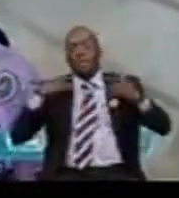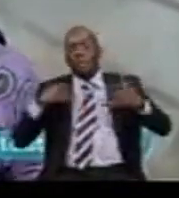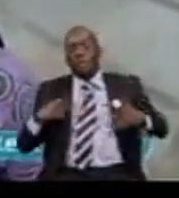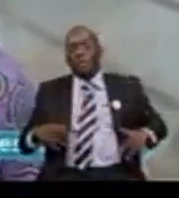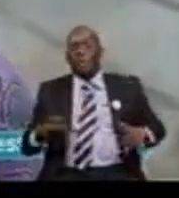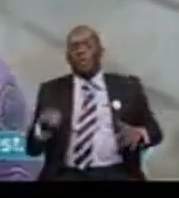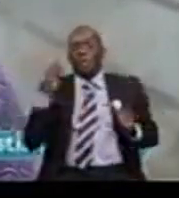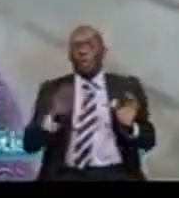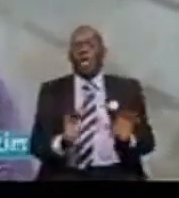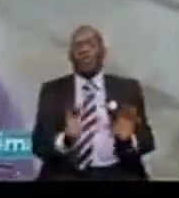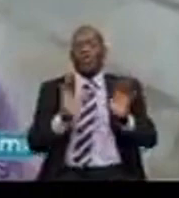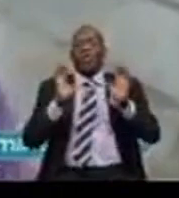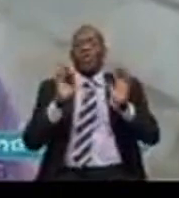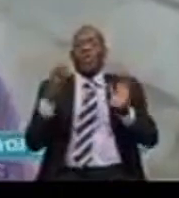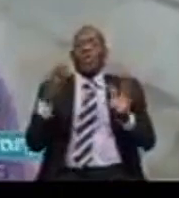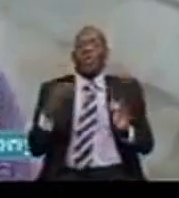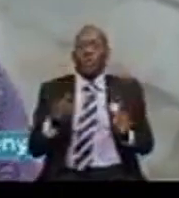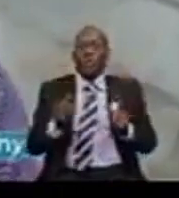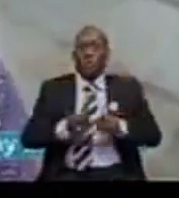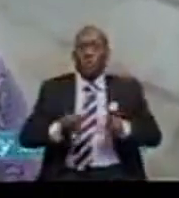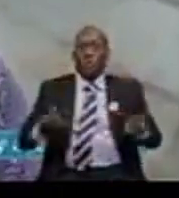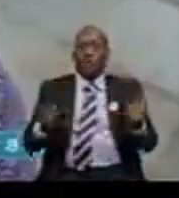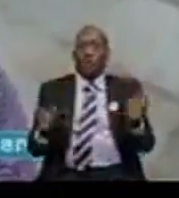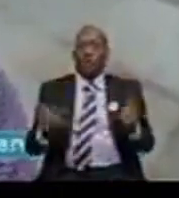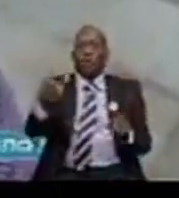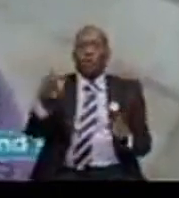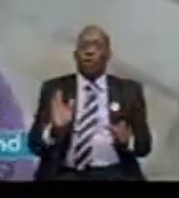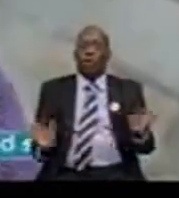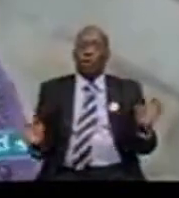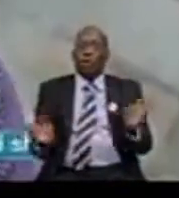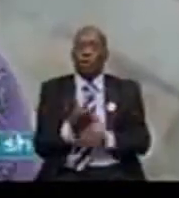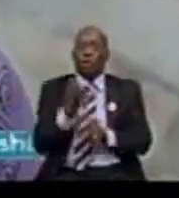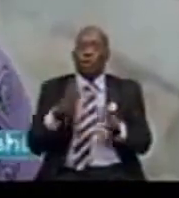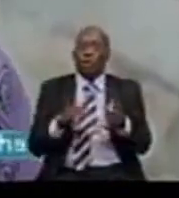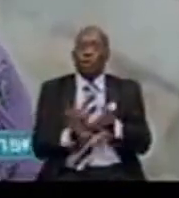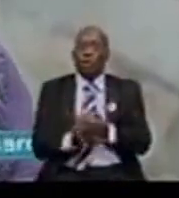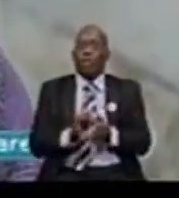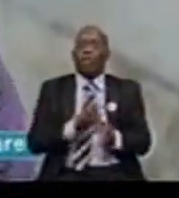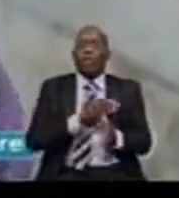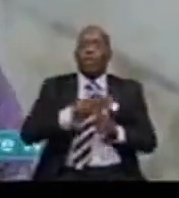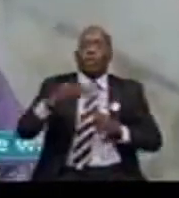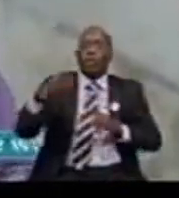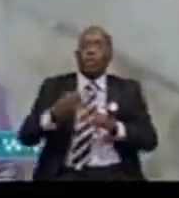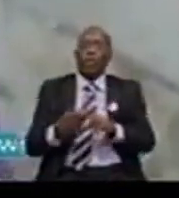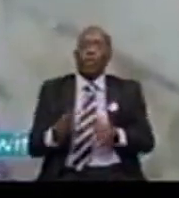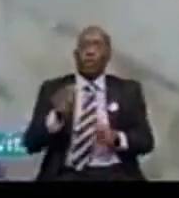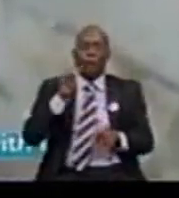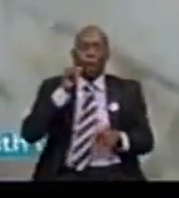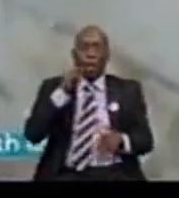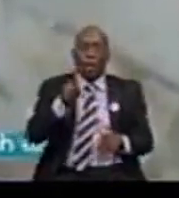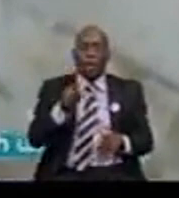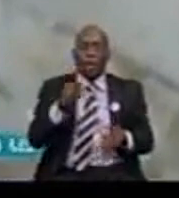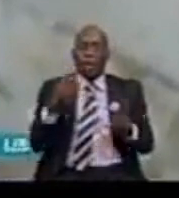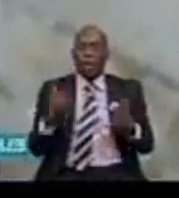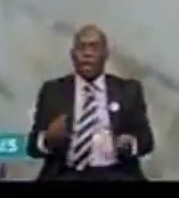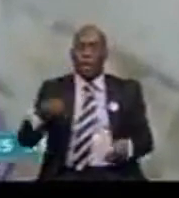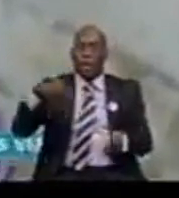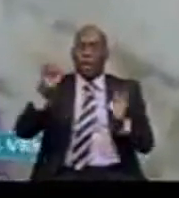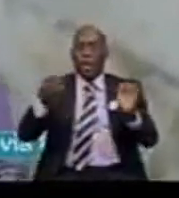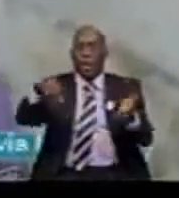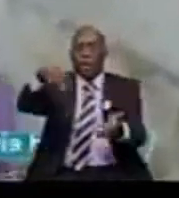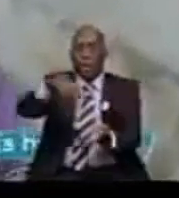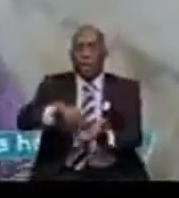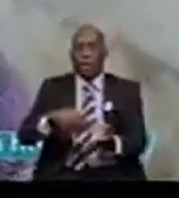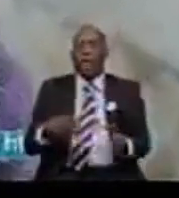I used to be afraid, but God took all of that away from my life. Praise the Lord. Now I can stand firmly for Christ anywhere I